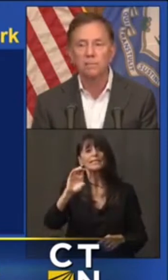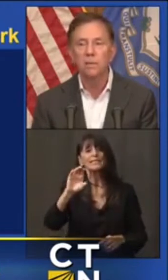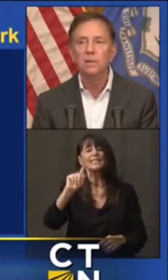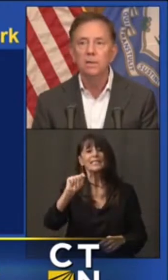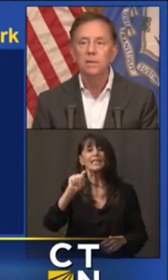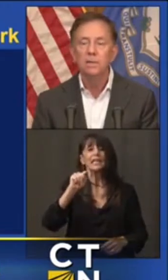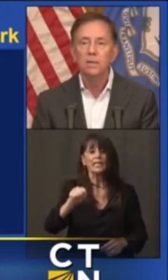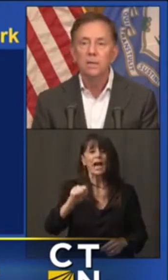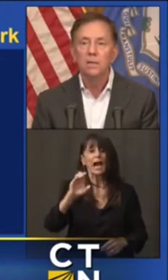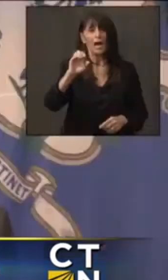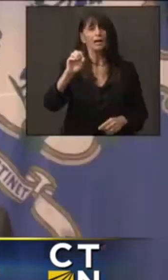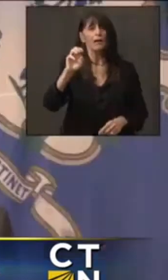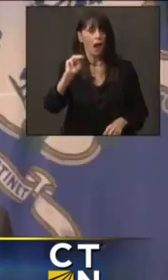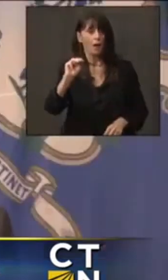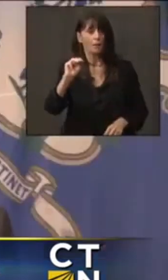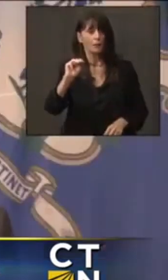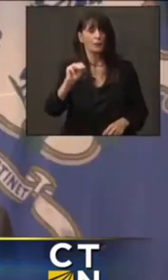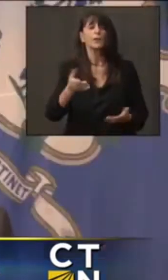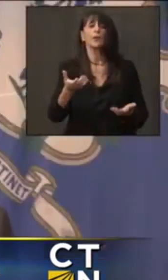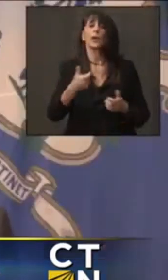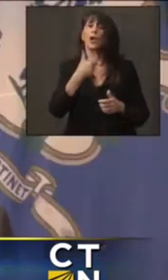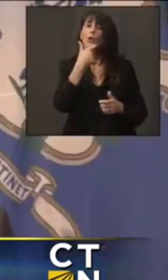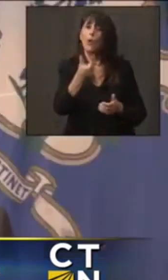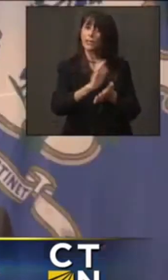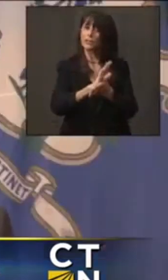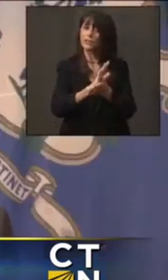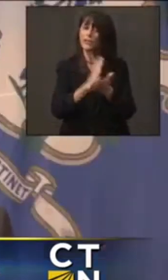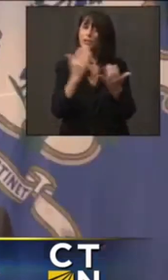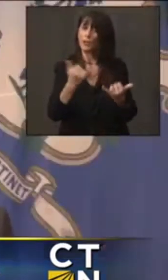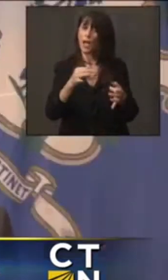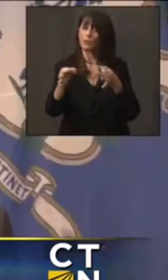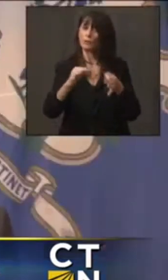sharedworkct.com. Let's see the video, Max.